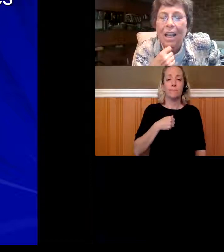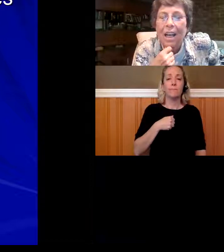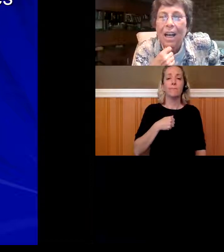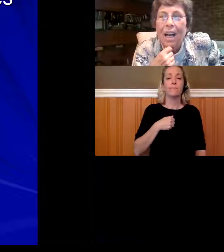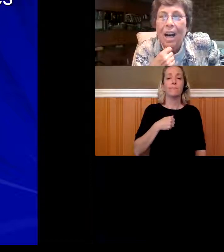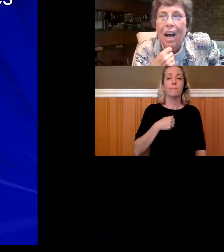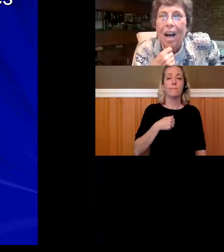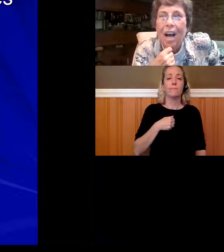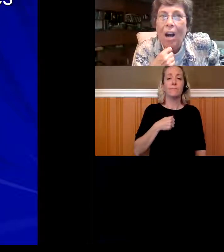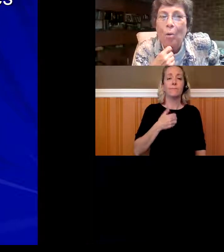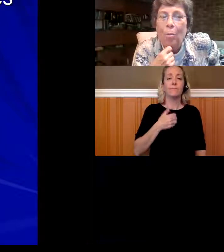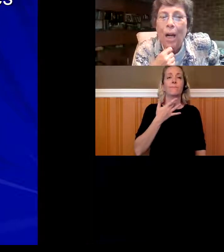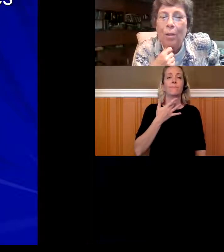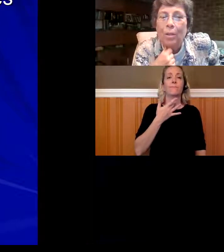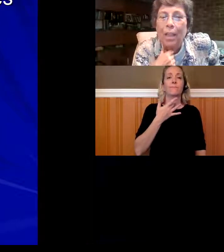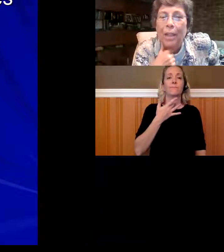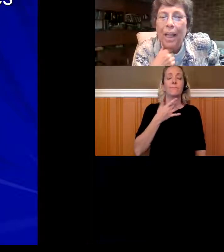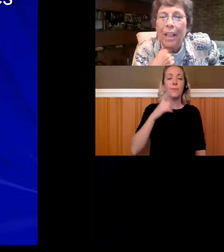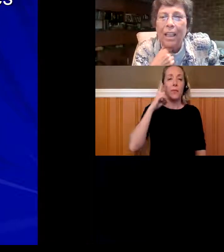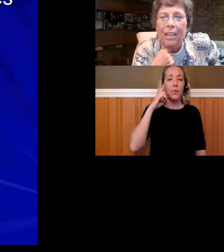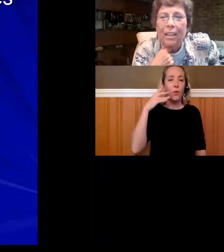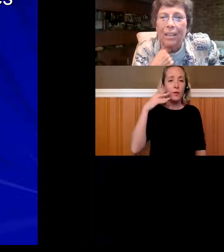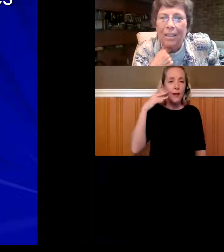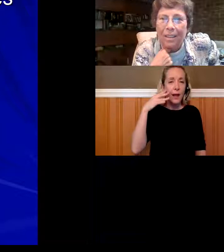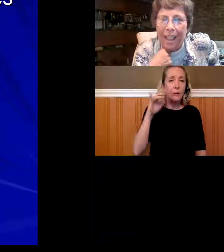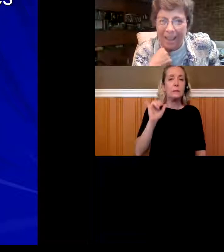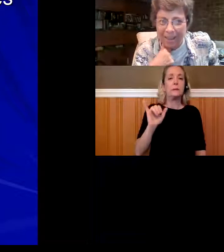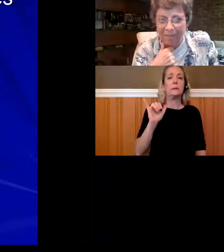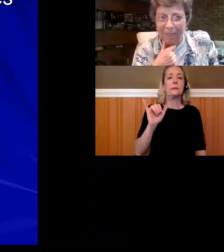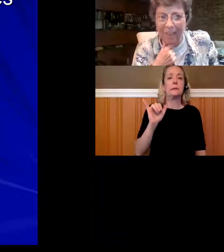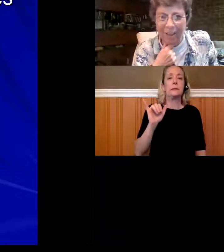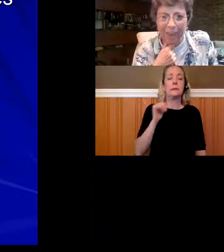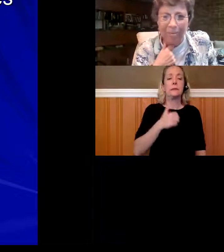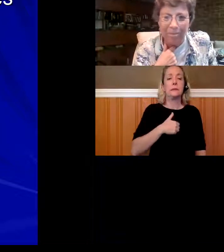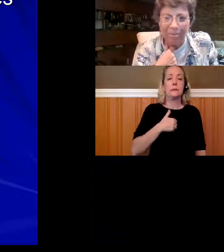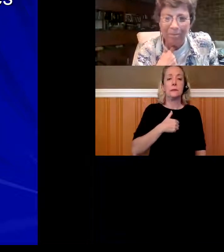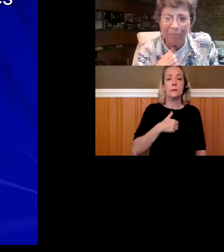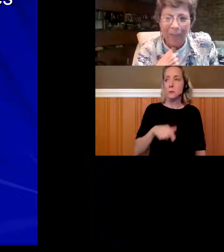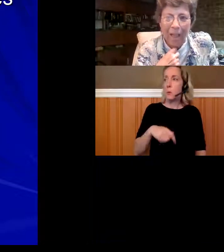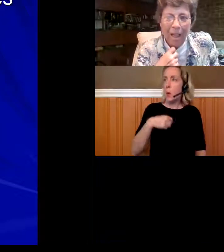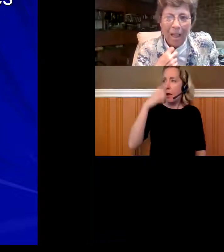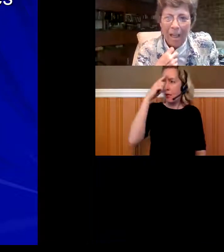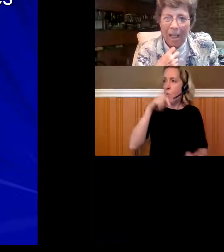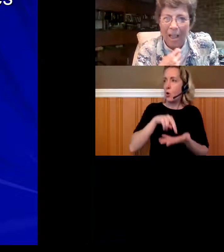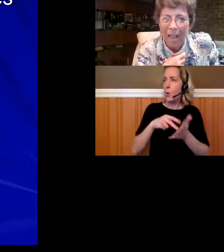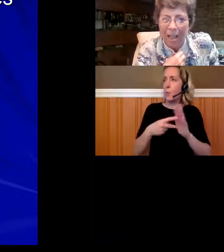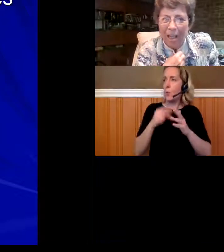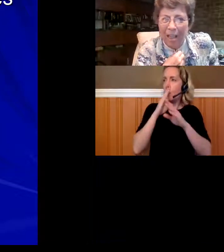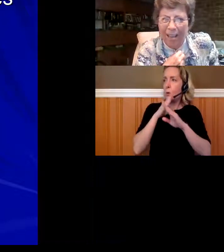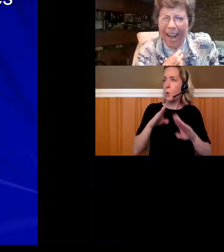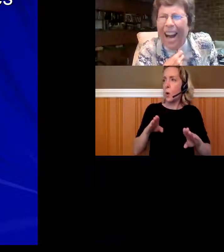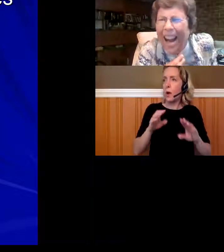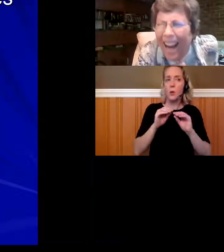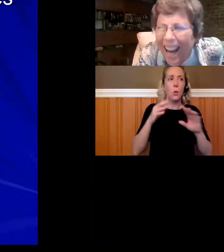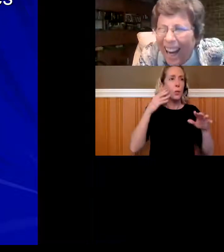Oh, wow. Okay. That's not good. Well, I thought it was supposed to be quiet. I don't know. I would have said